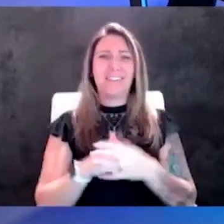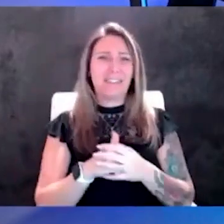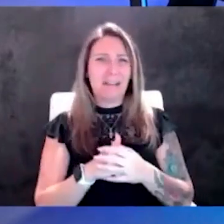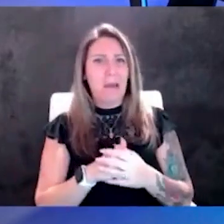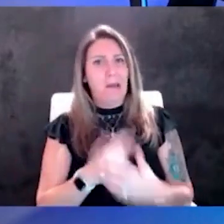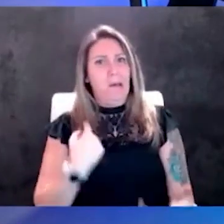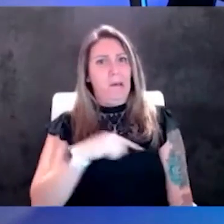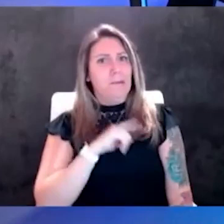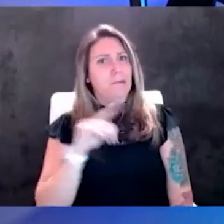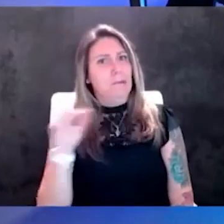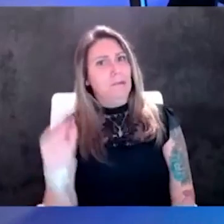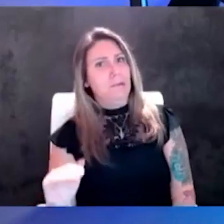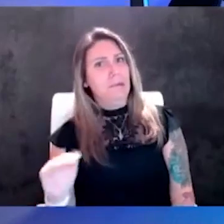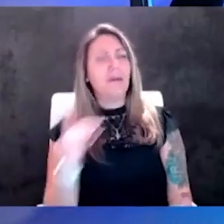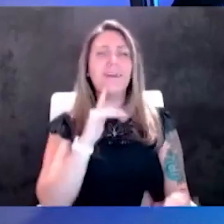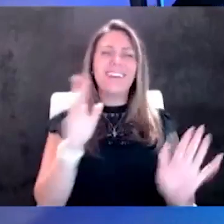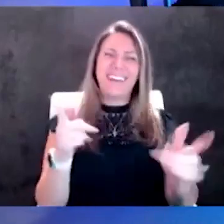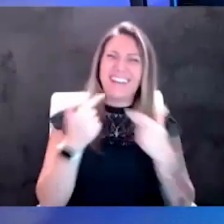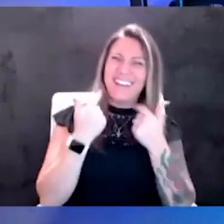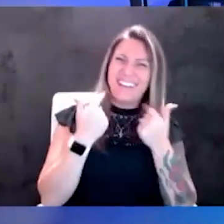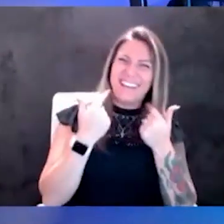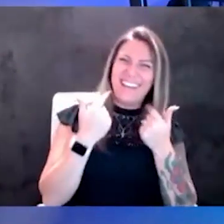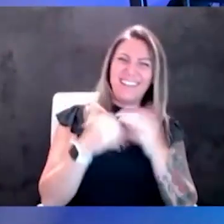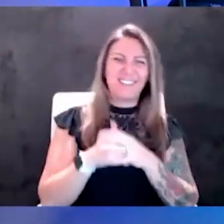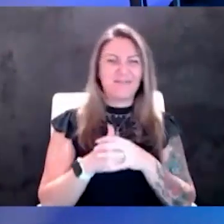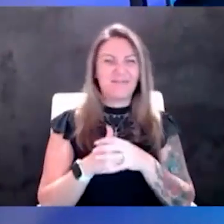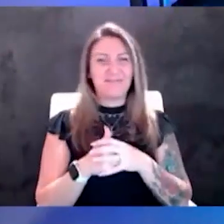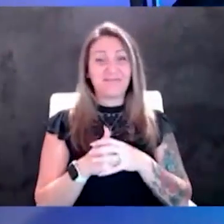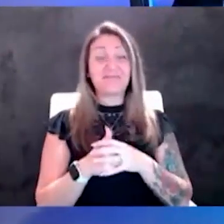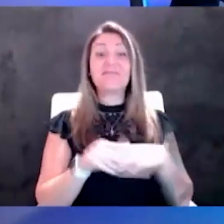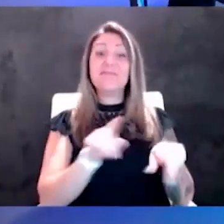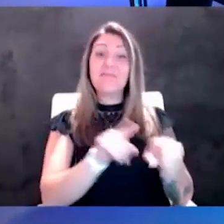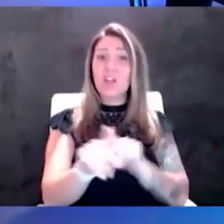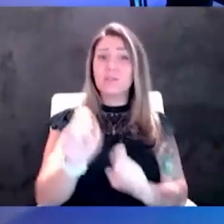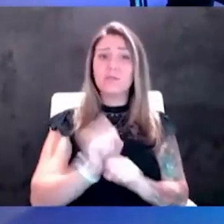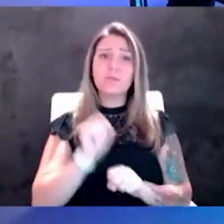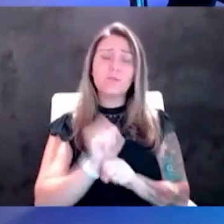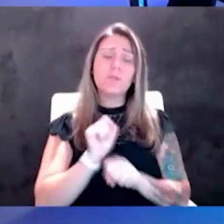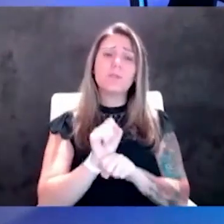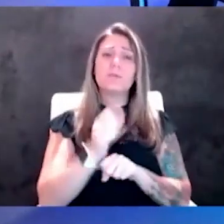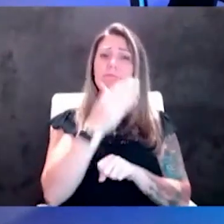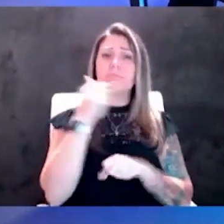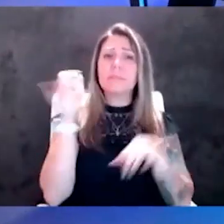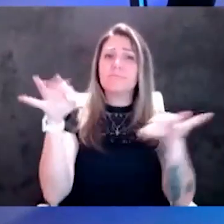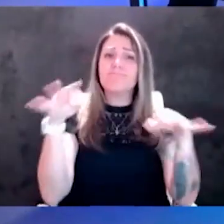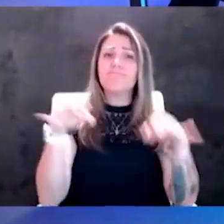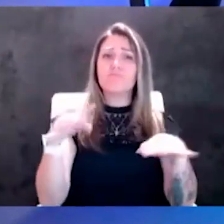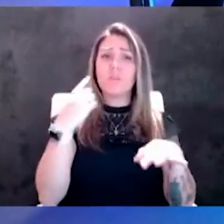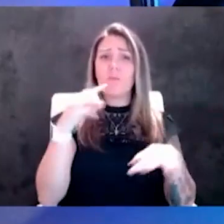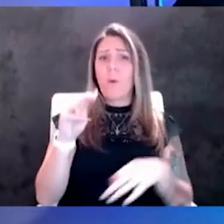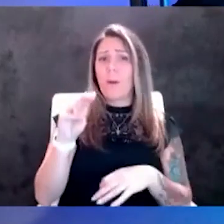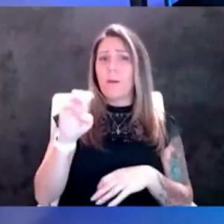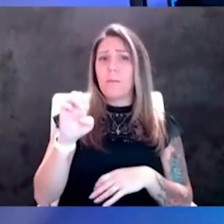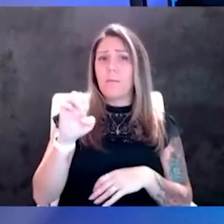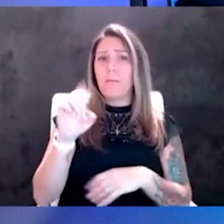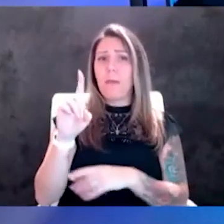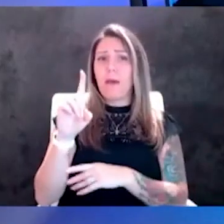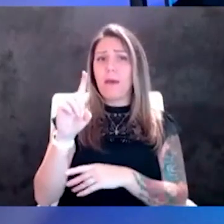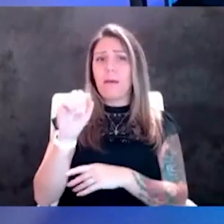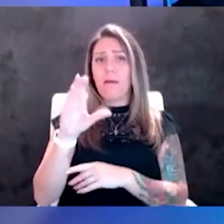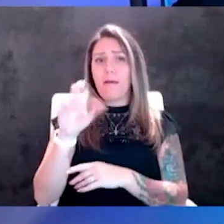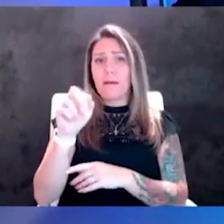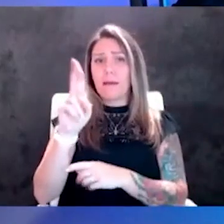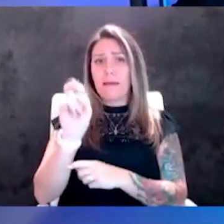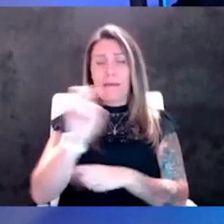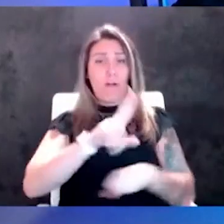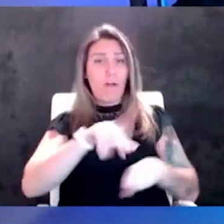Dr. Stites. He also does work that he can describe better for Medicare than I can, and does both work nationally, does a